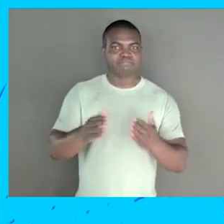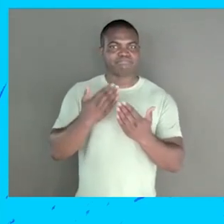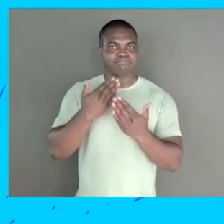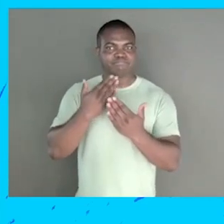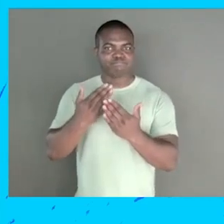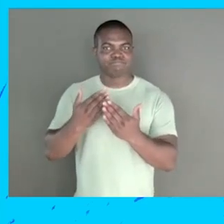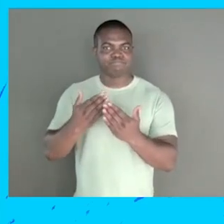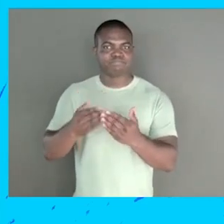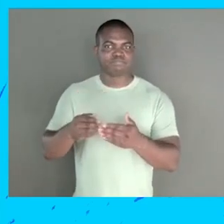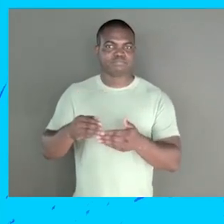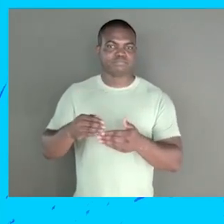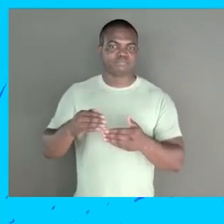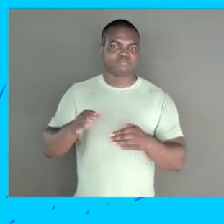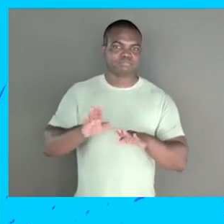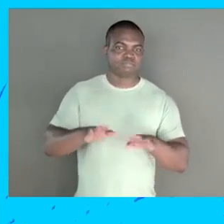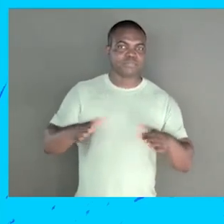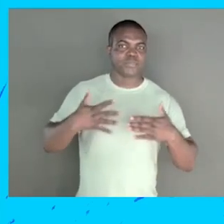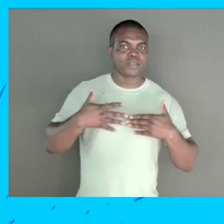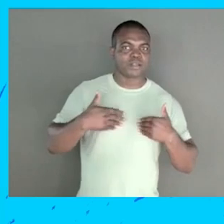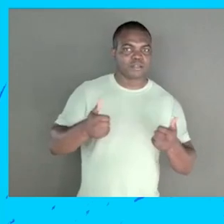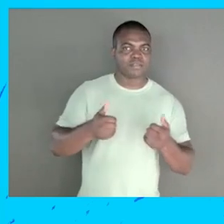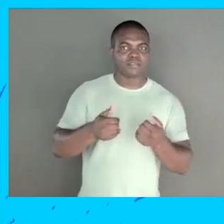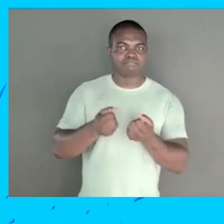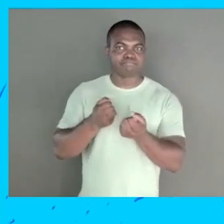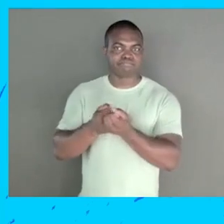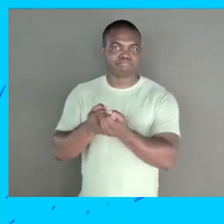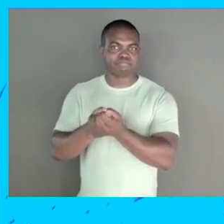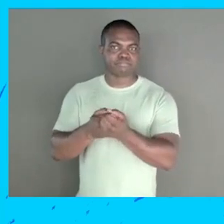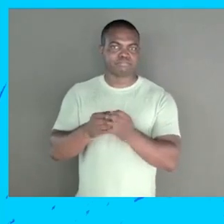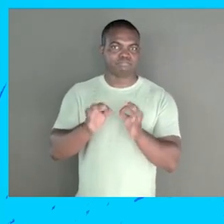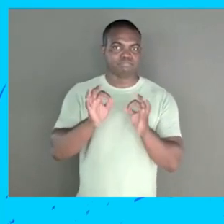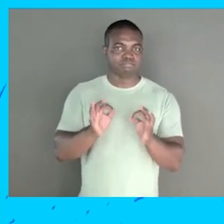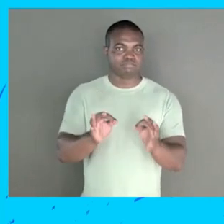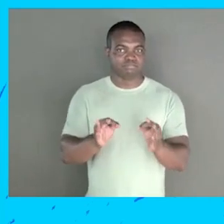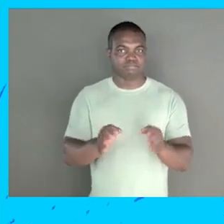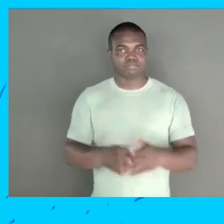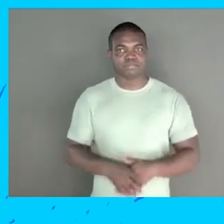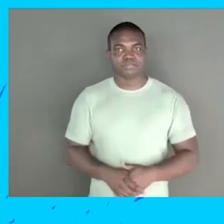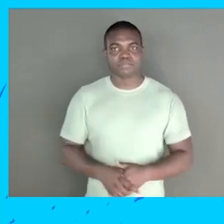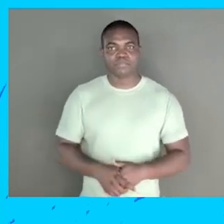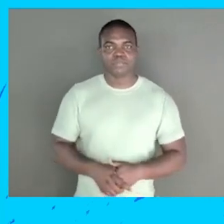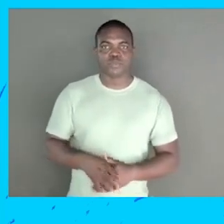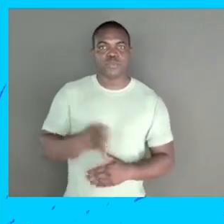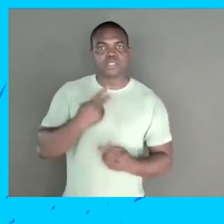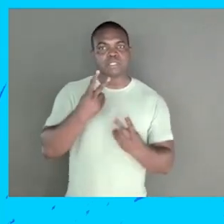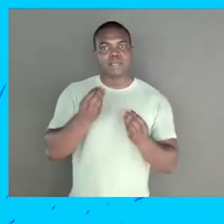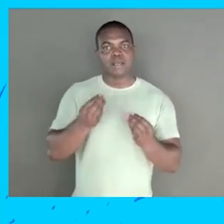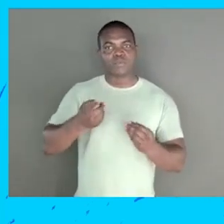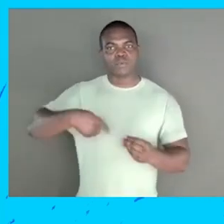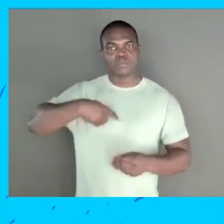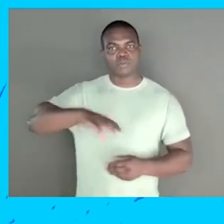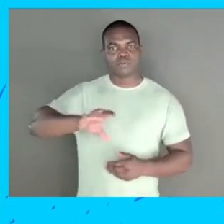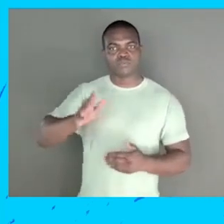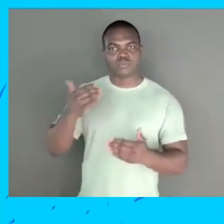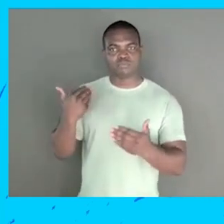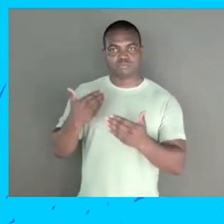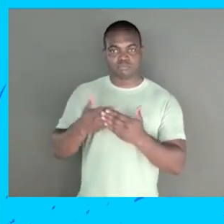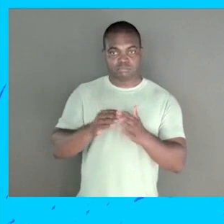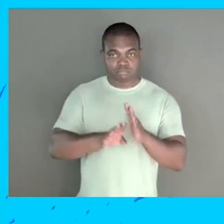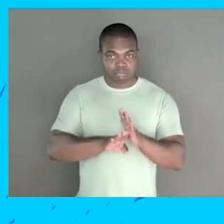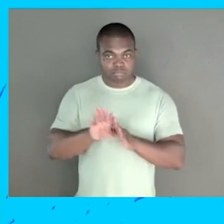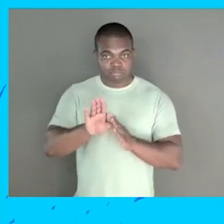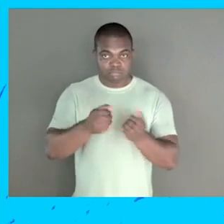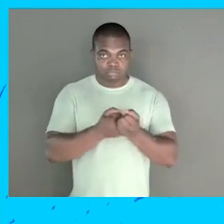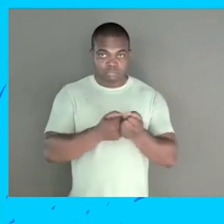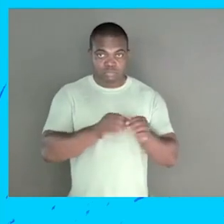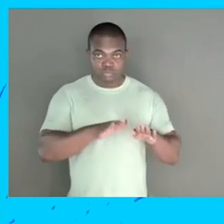really identify how far our country is going really to support adolescents and young people. So we've looked at, you know, health and nutrition indicators and